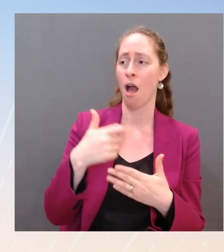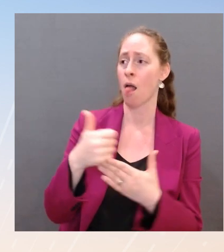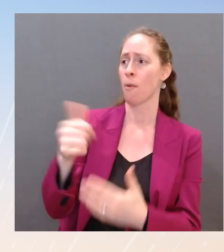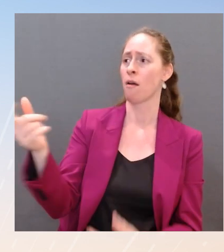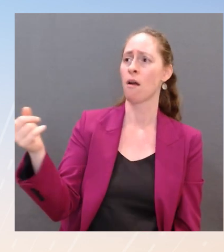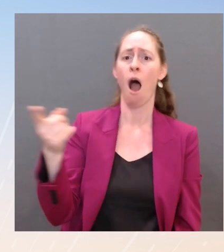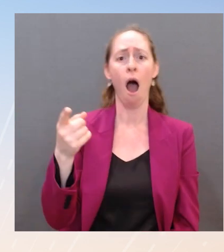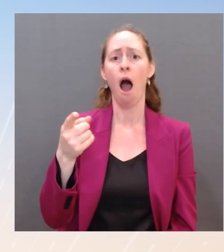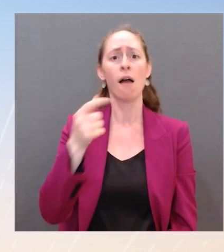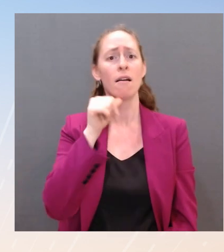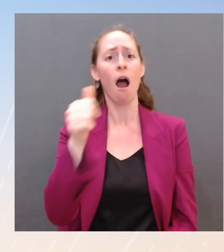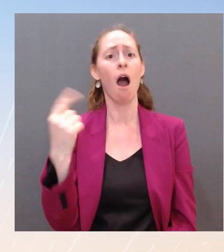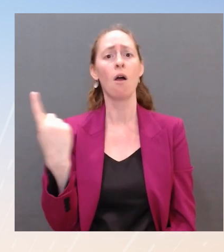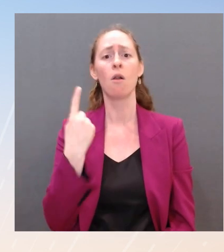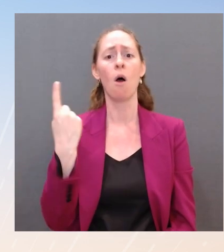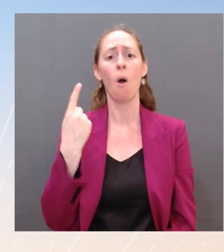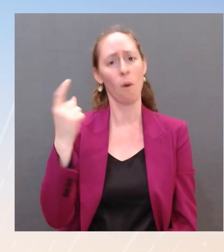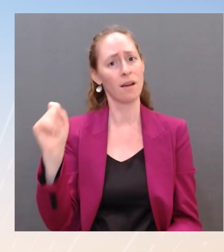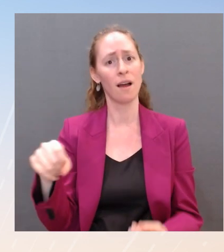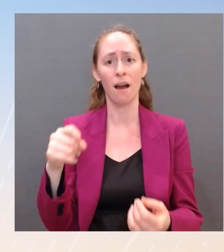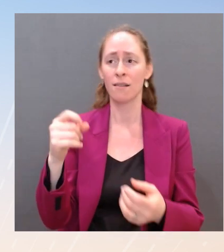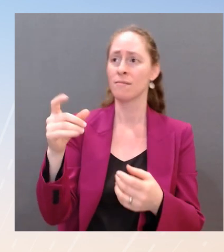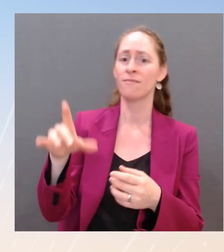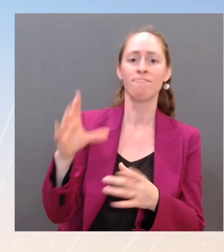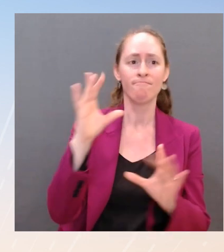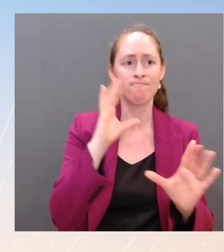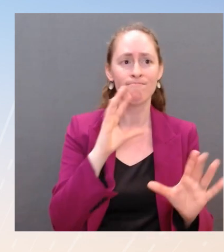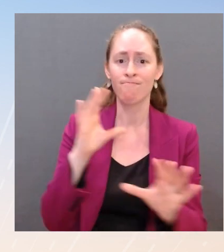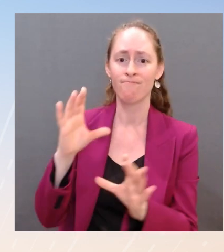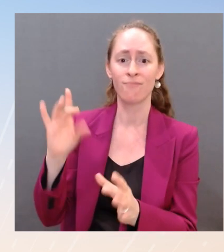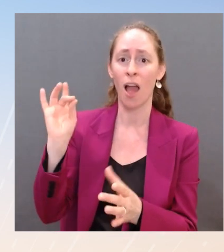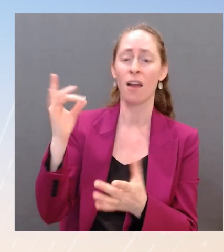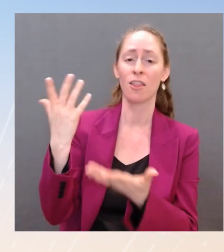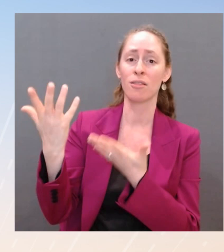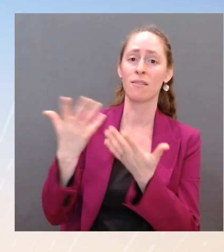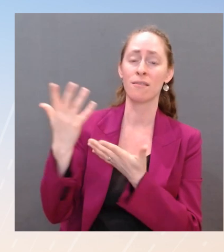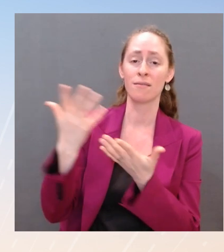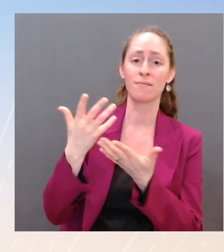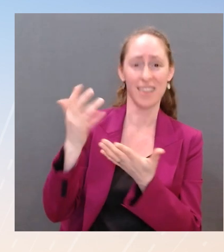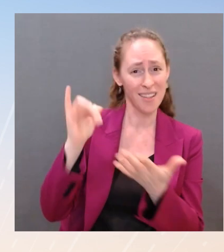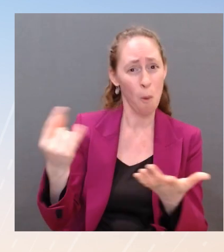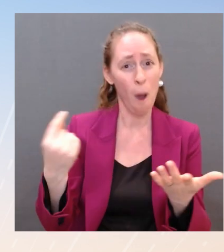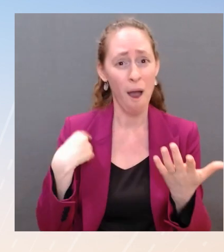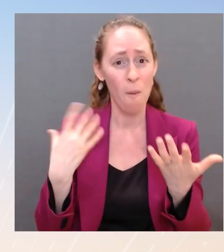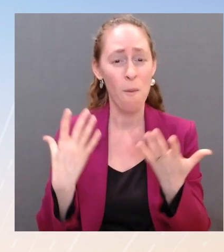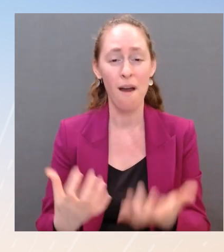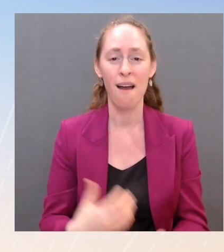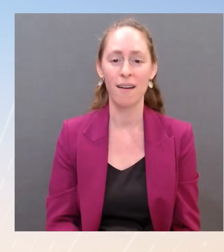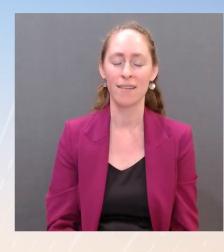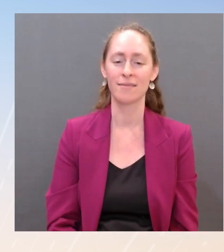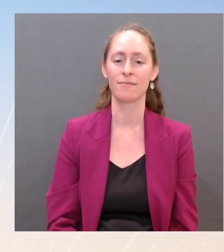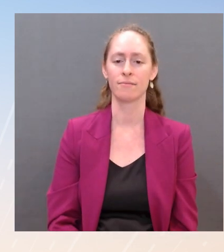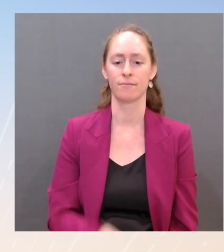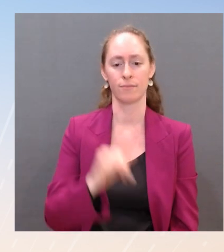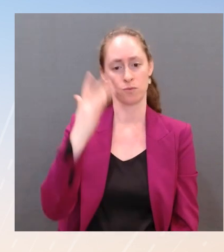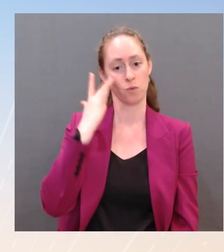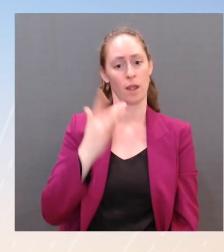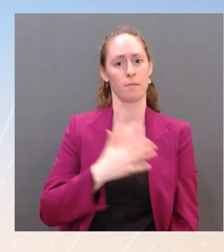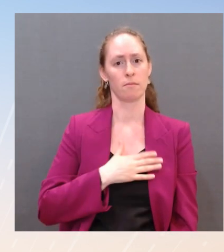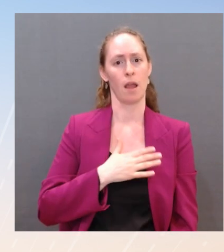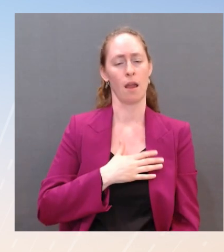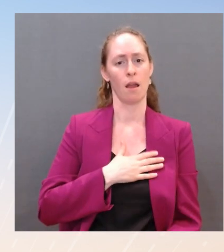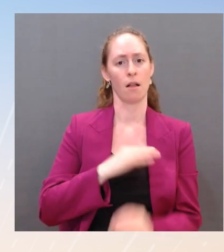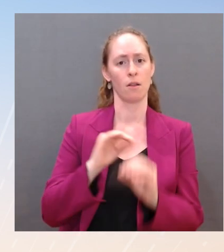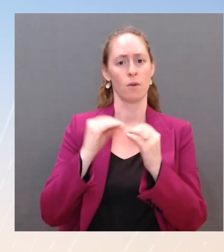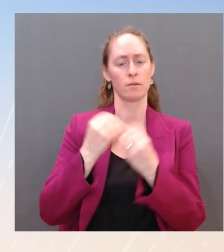I want. That's why my brand, Rare Beauty, and the Rare Impact Fund support organizations that expand access to mental